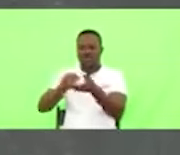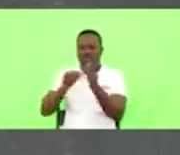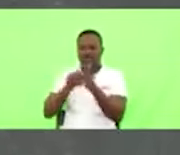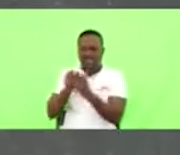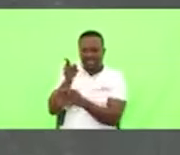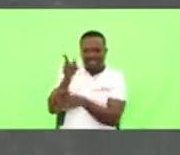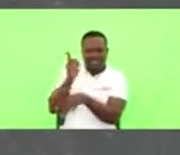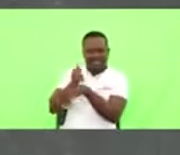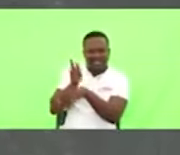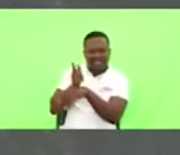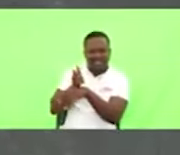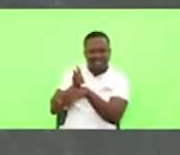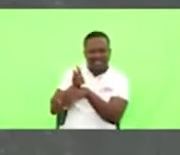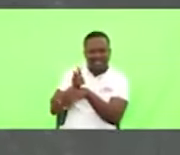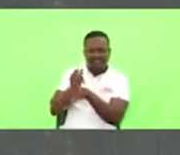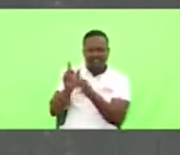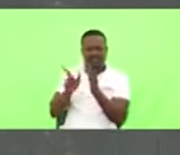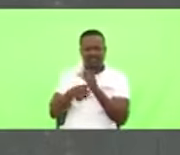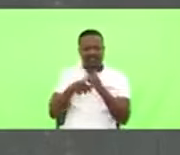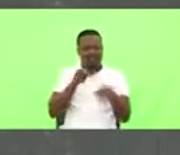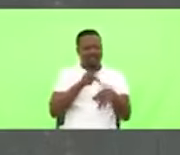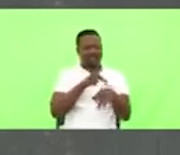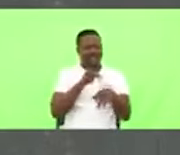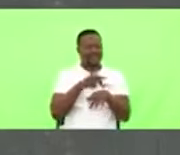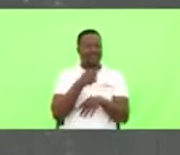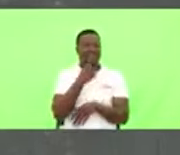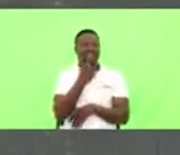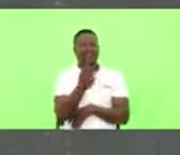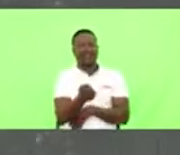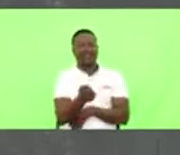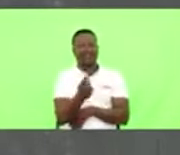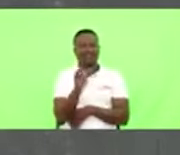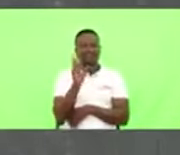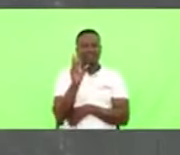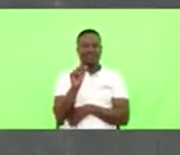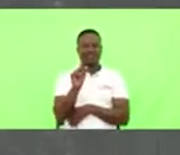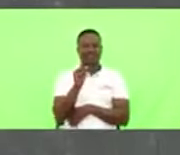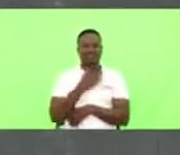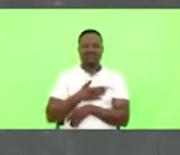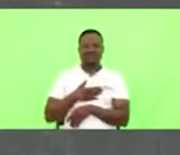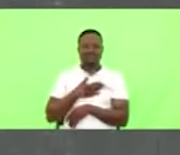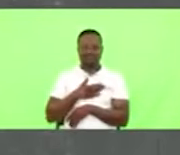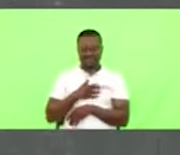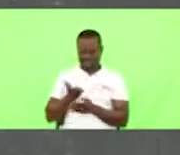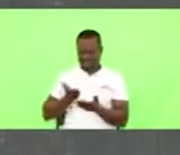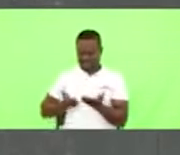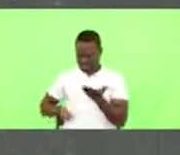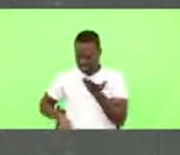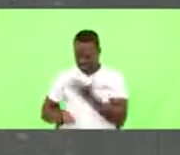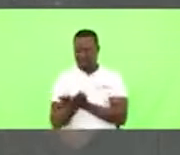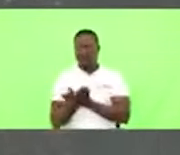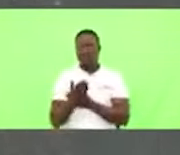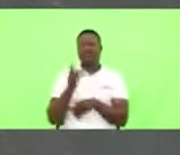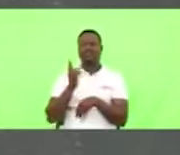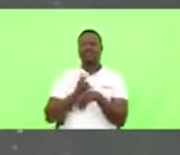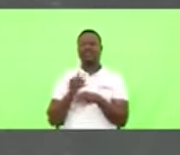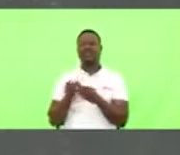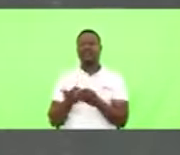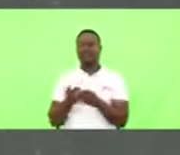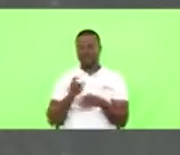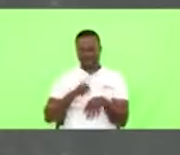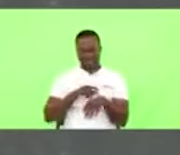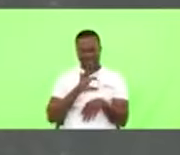drunk. And then Peter said, "Please, it is too early for us to be drunk. It is just 9